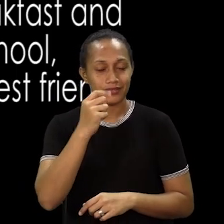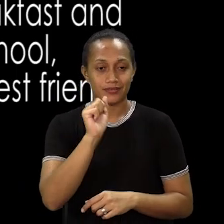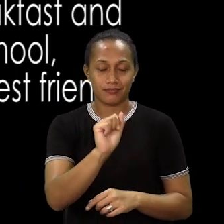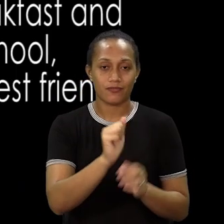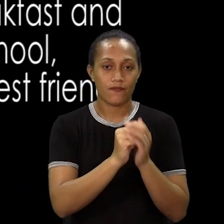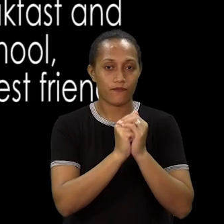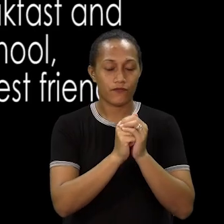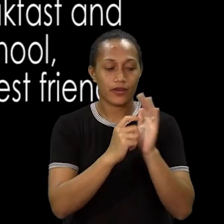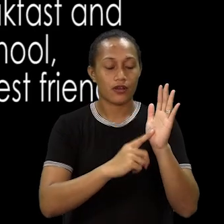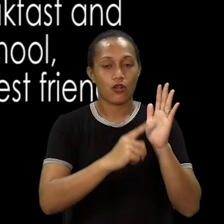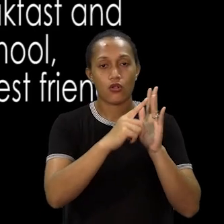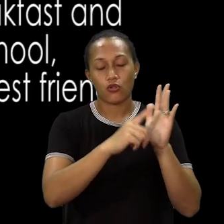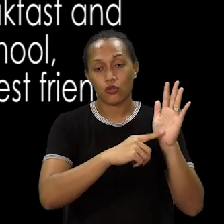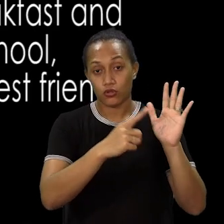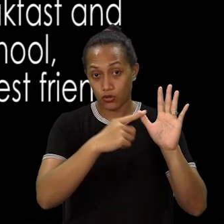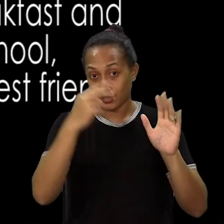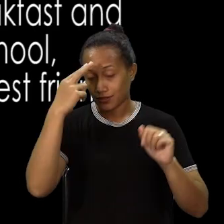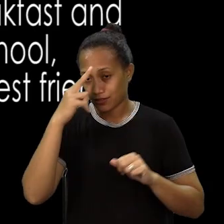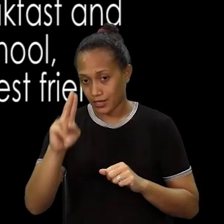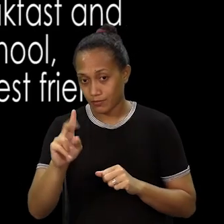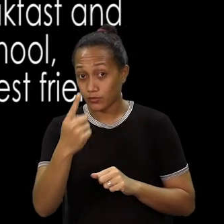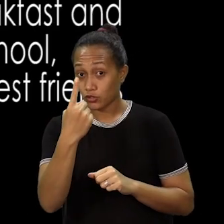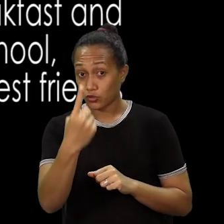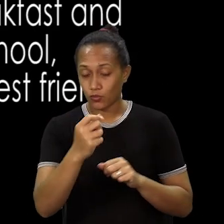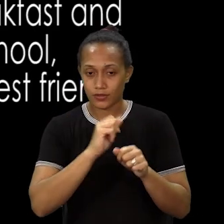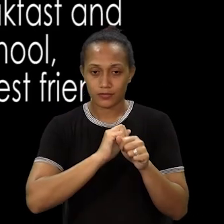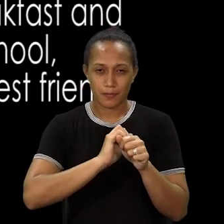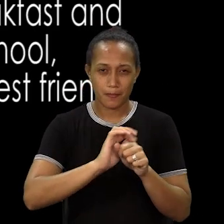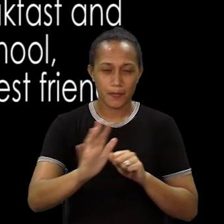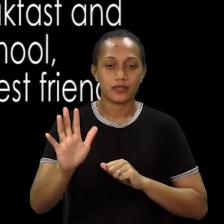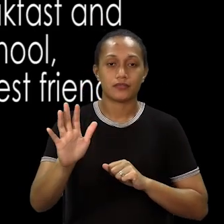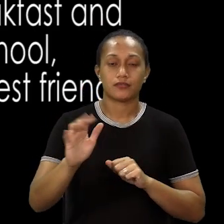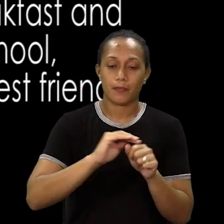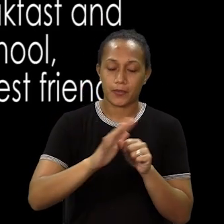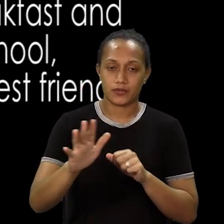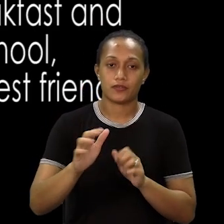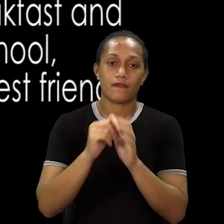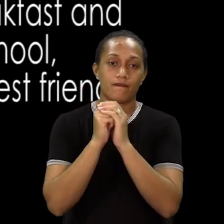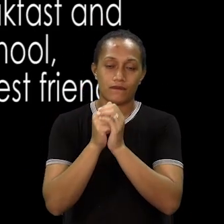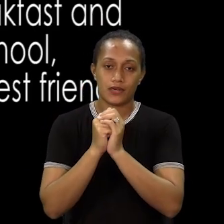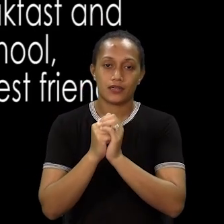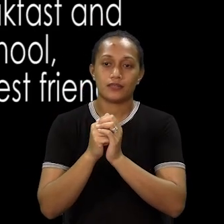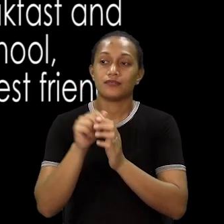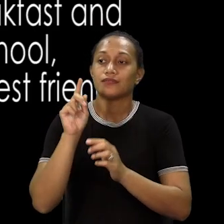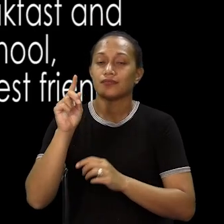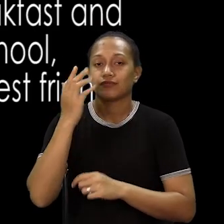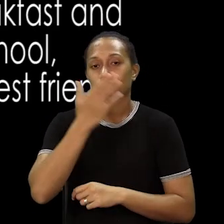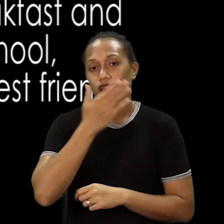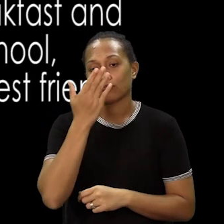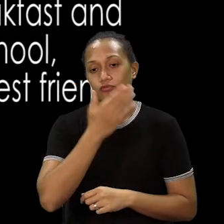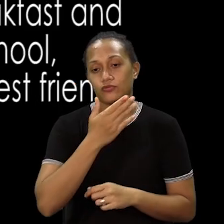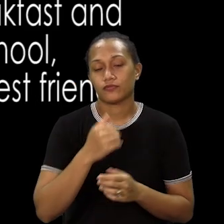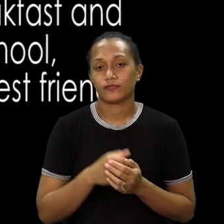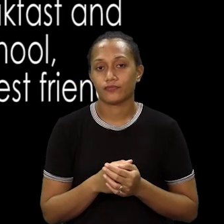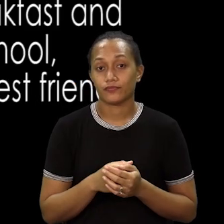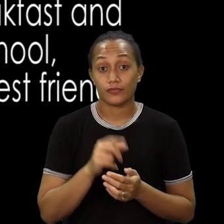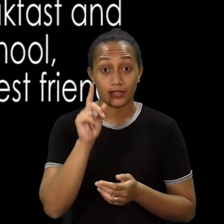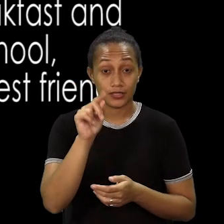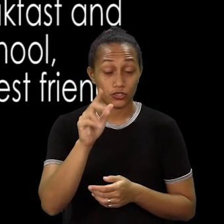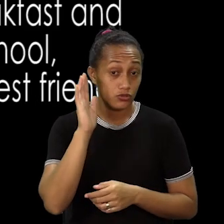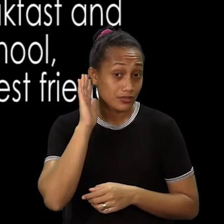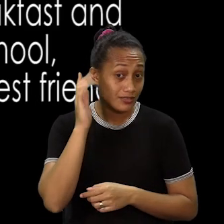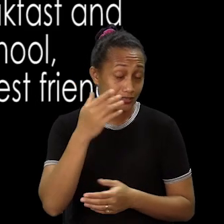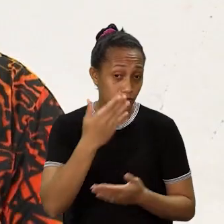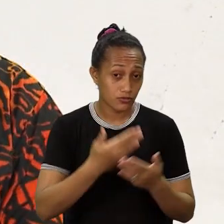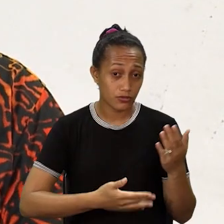school, I will see my friend Lola. Lola is one of my best friends at